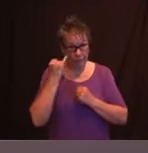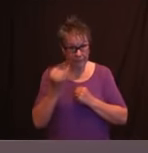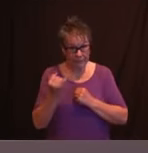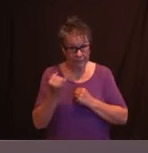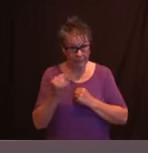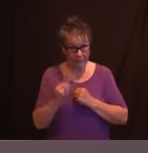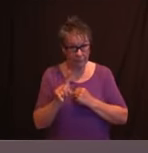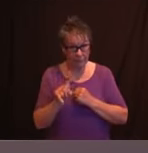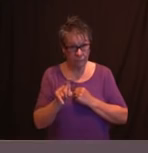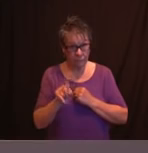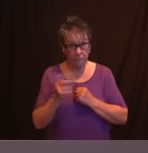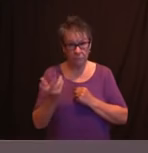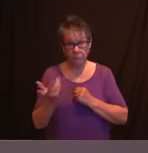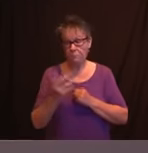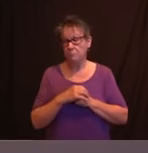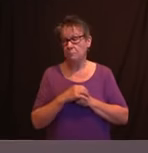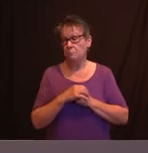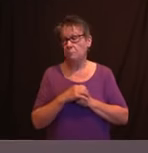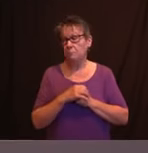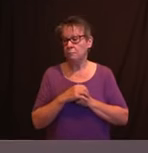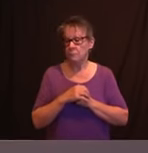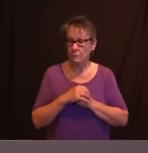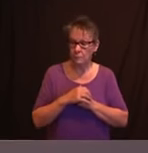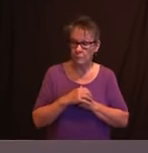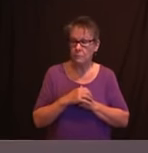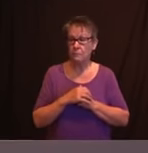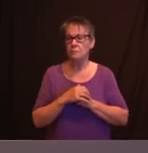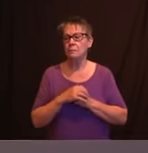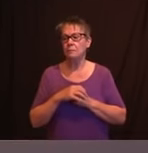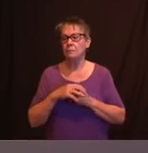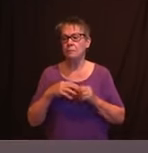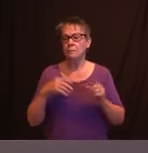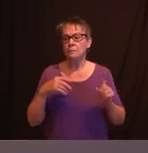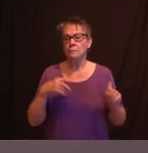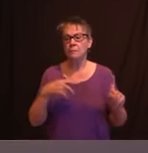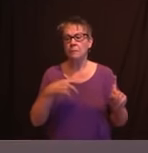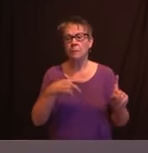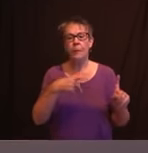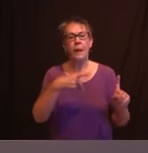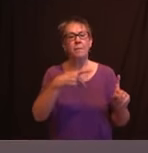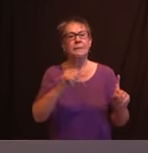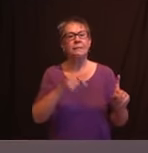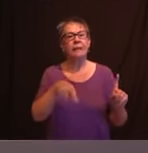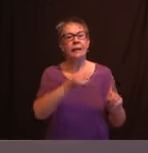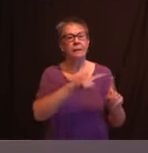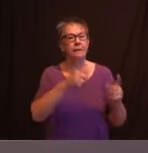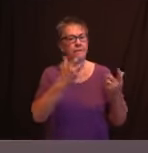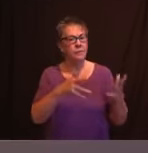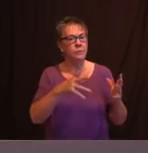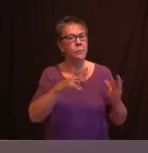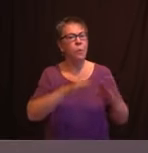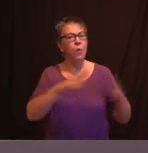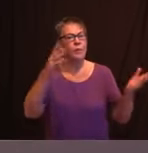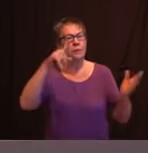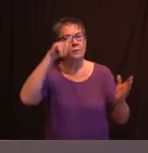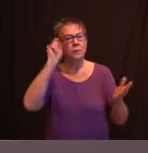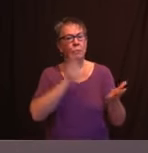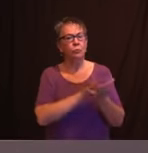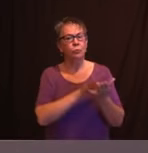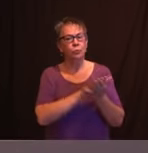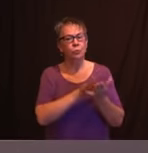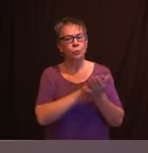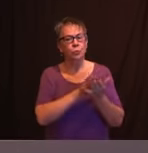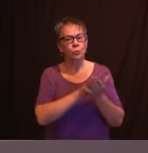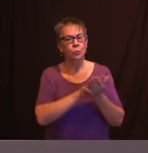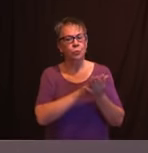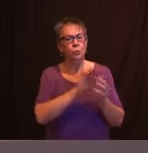summer school on July 1st, and motor vehicle agency offices are also opening very